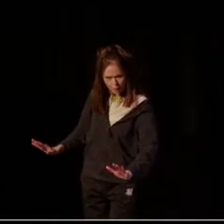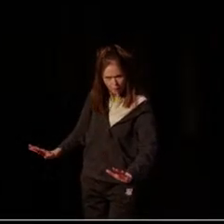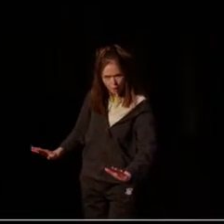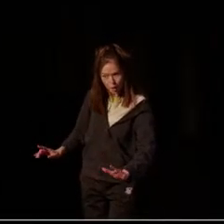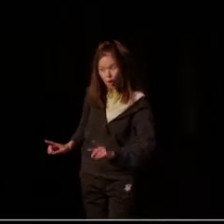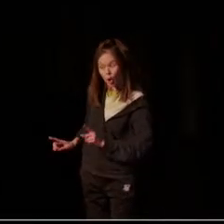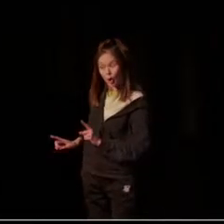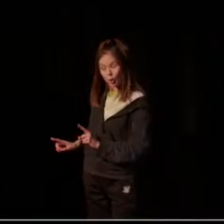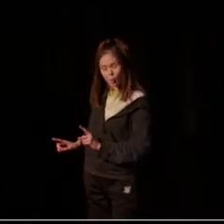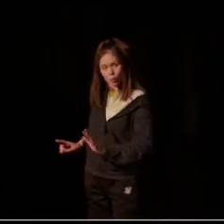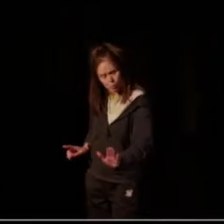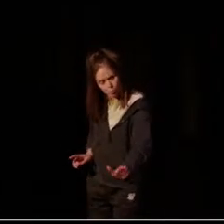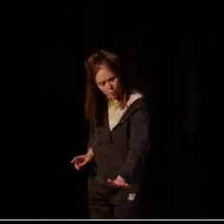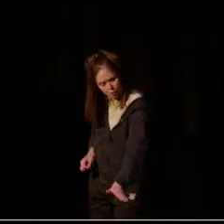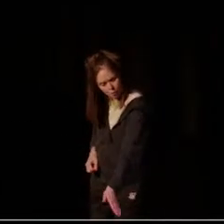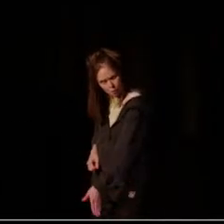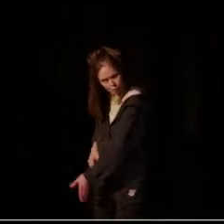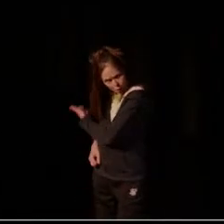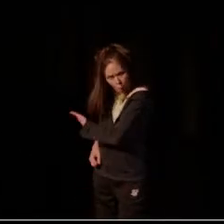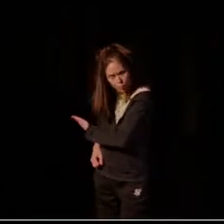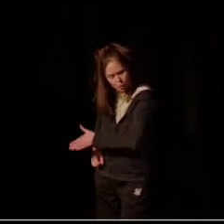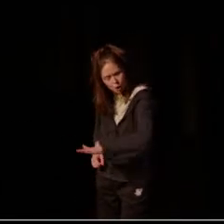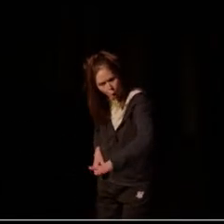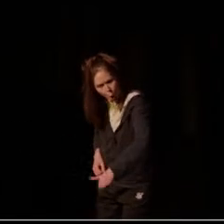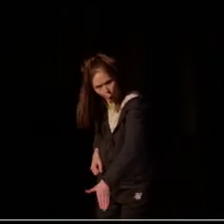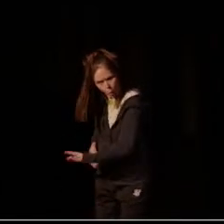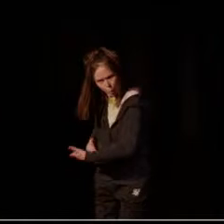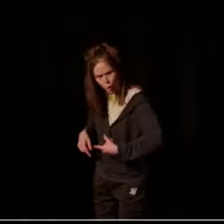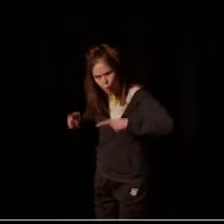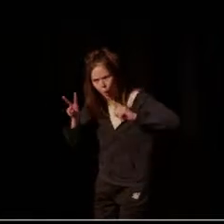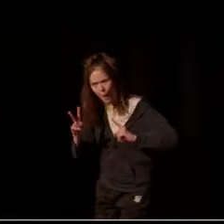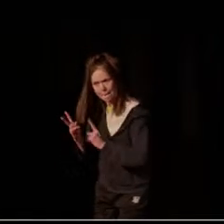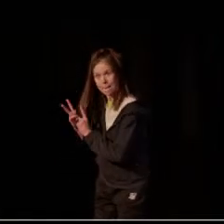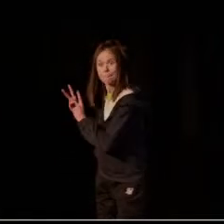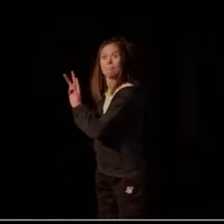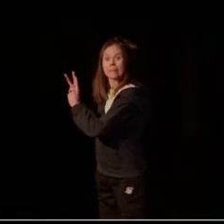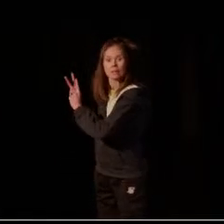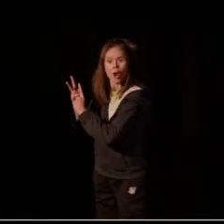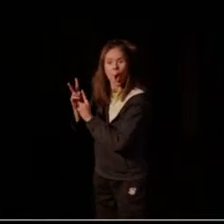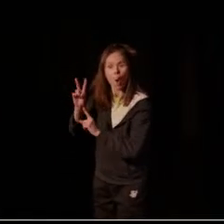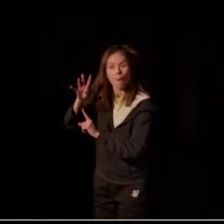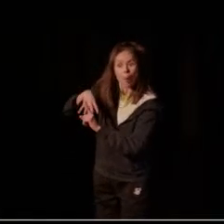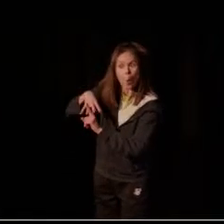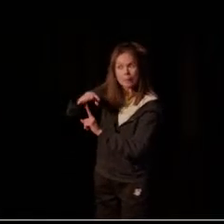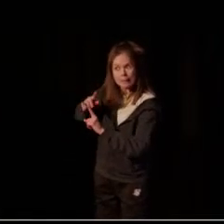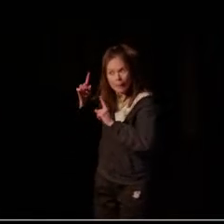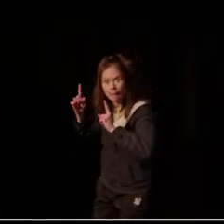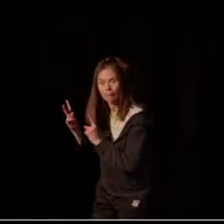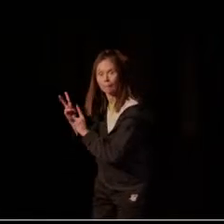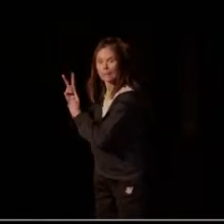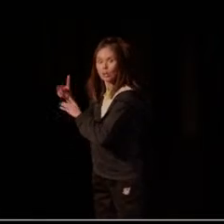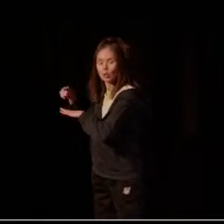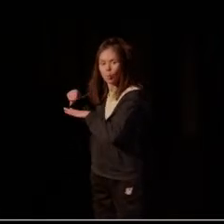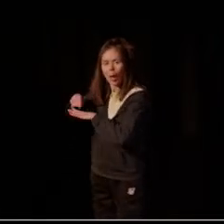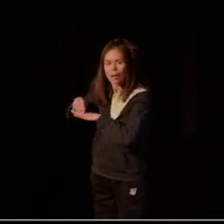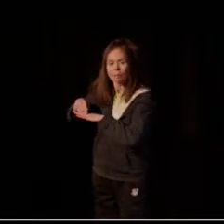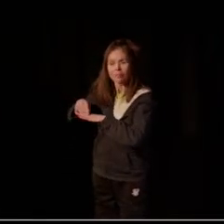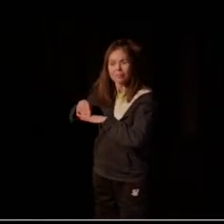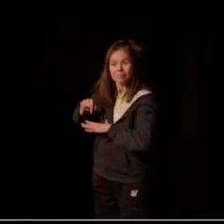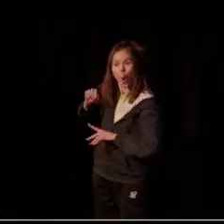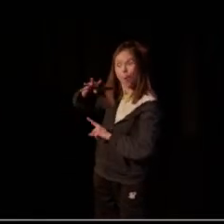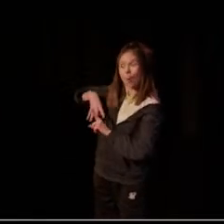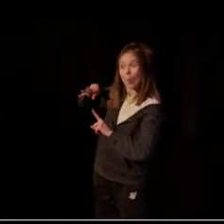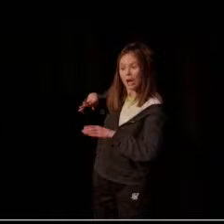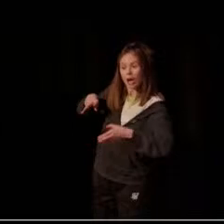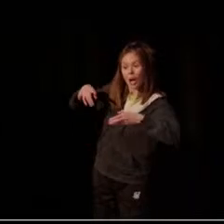with Polixenes and with your wife. I will be his cupbearer. If he get